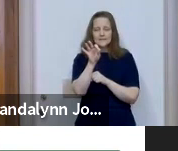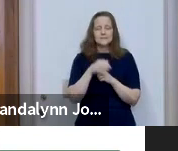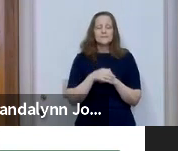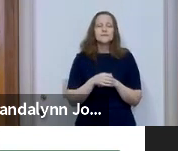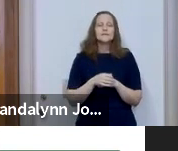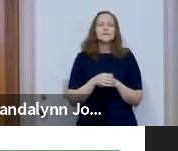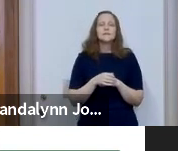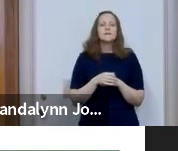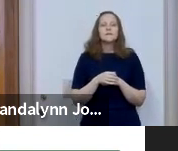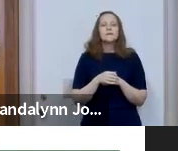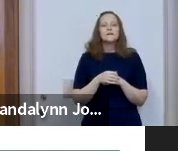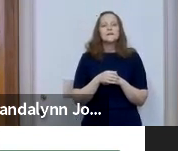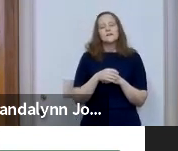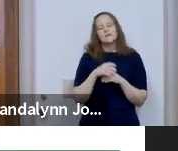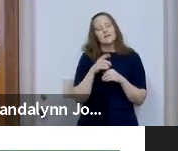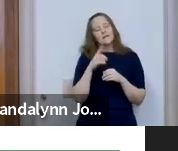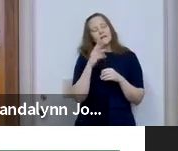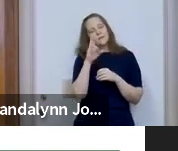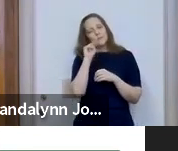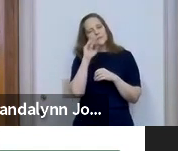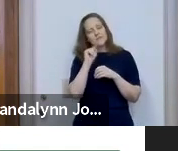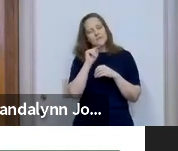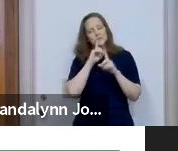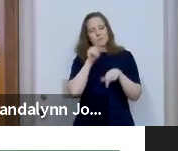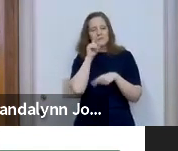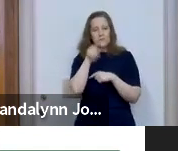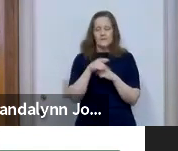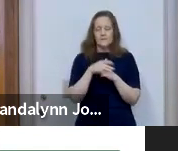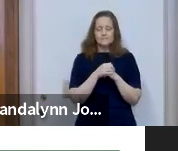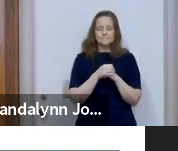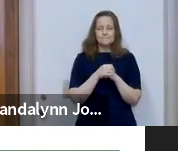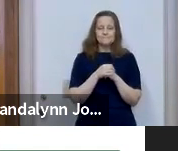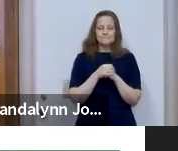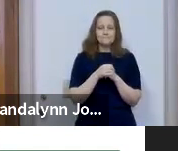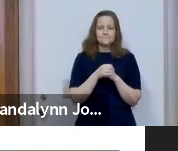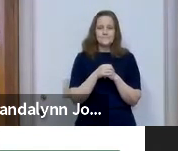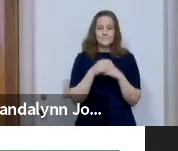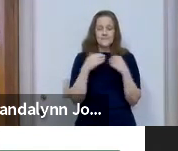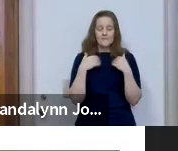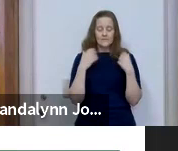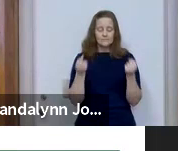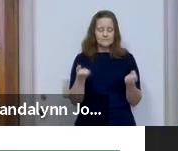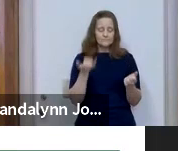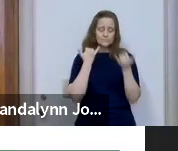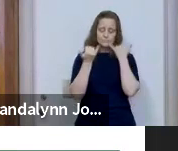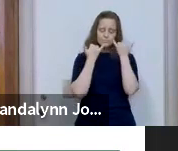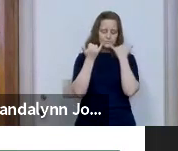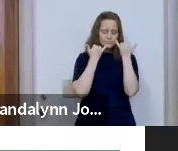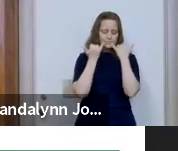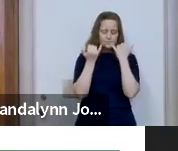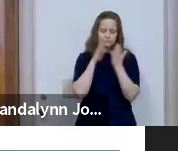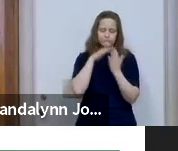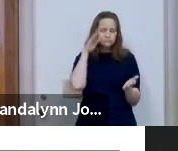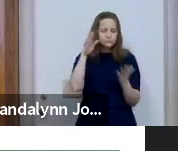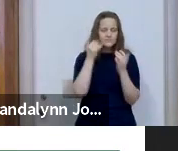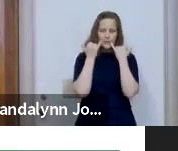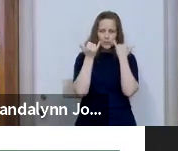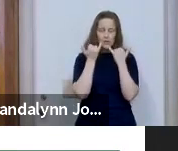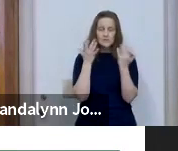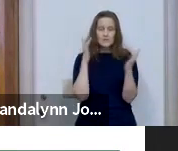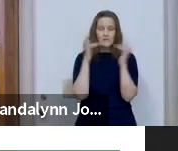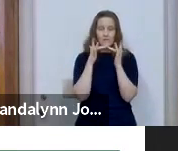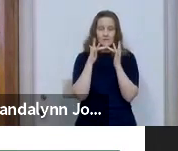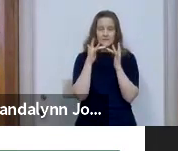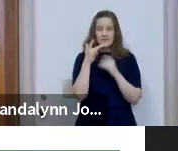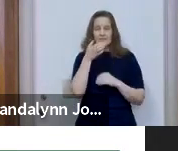the UNT's response to that. We've had tons of phone calls. We ask that people contact the hotline if they